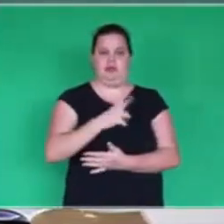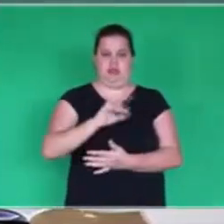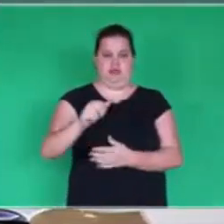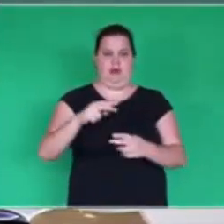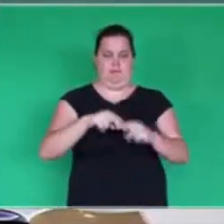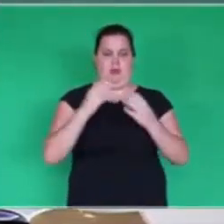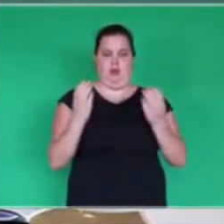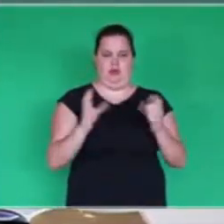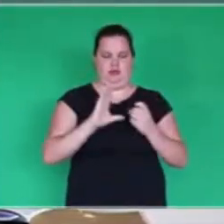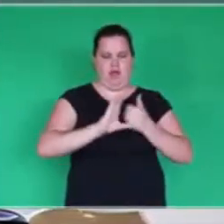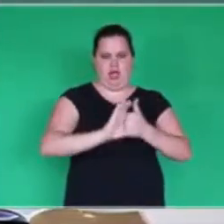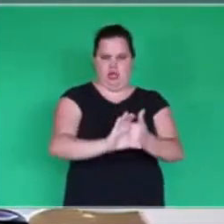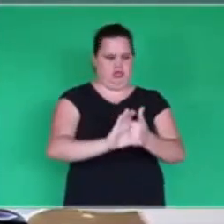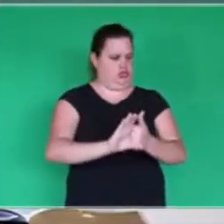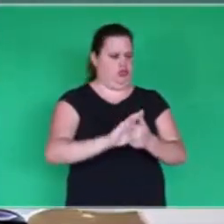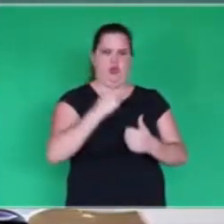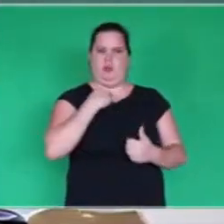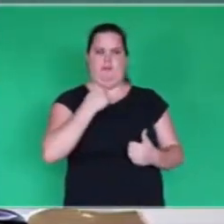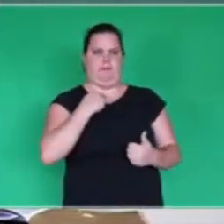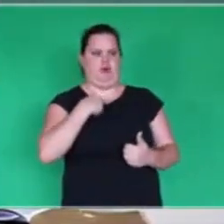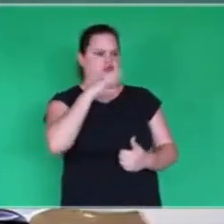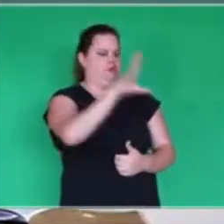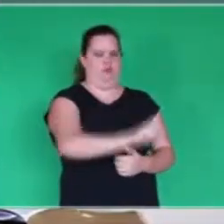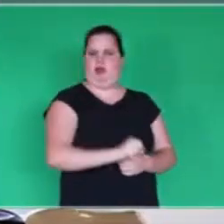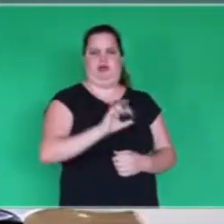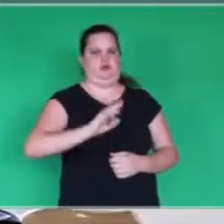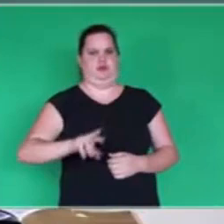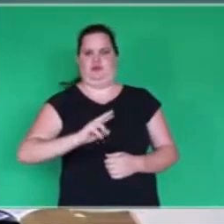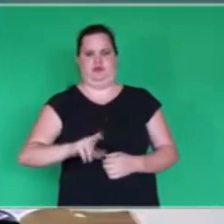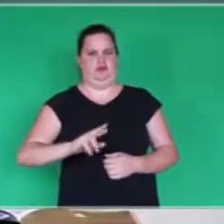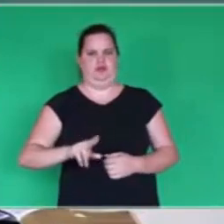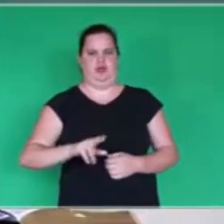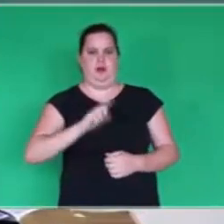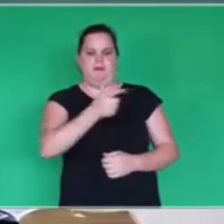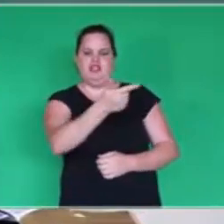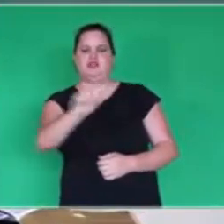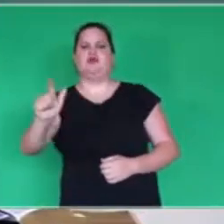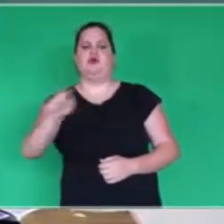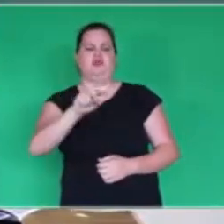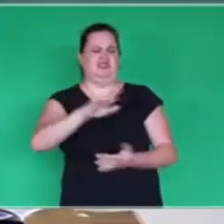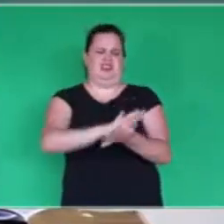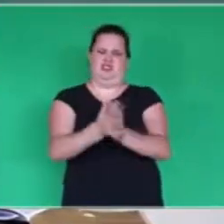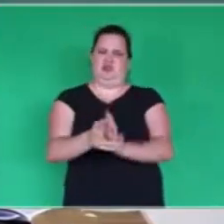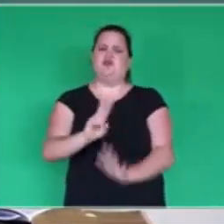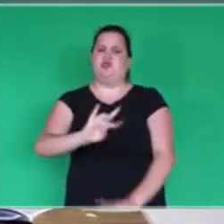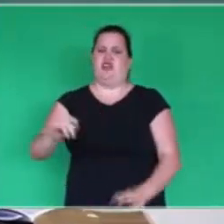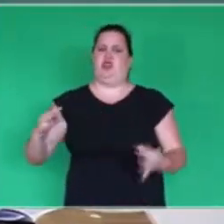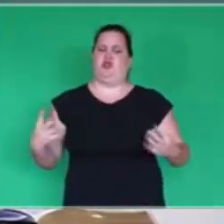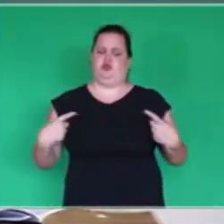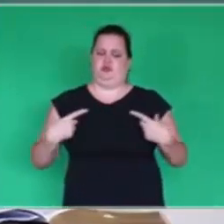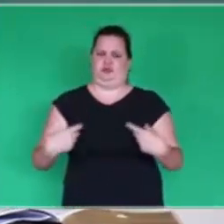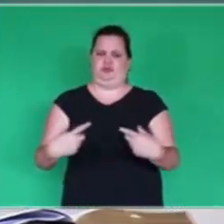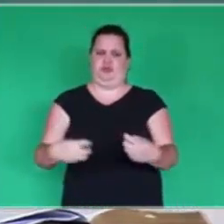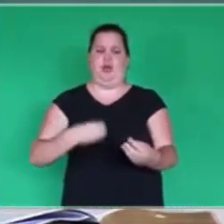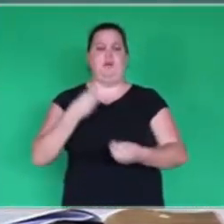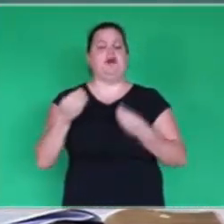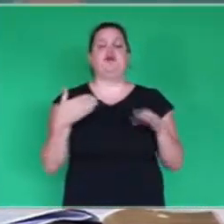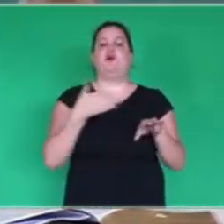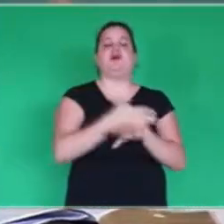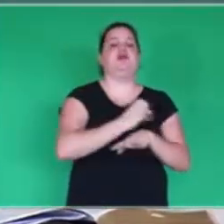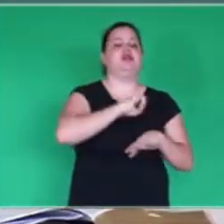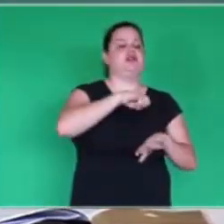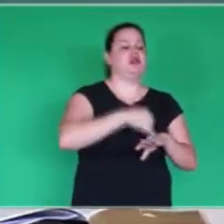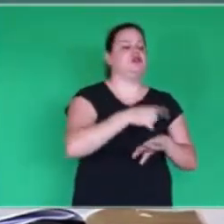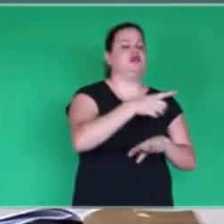weapons. We are going to see this. Let's continue. In the book of Revelations, chapter 19, verse